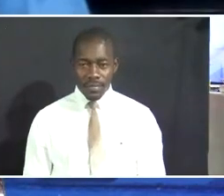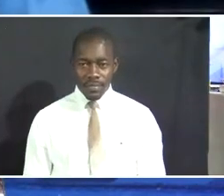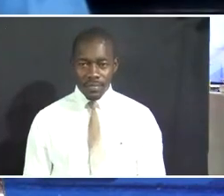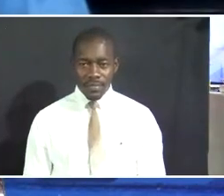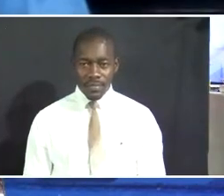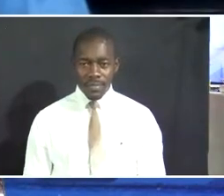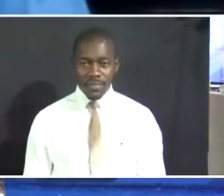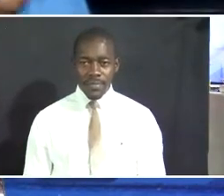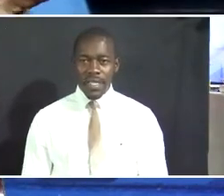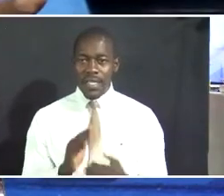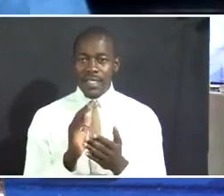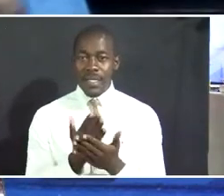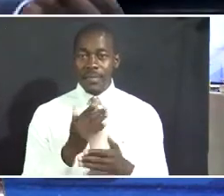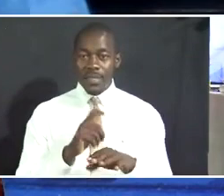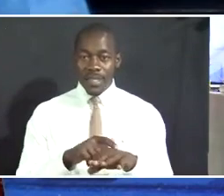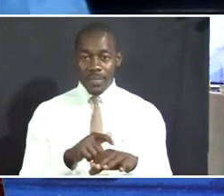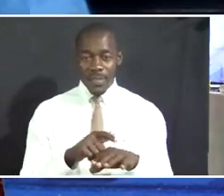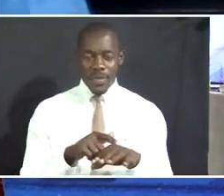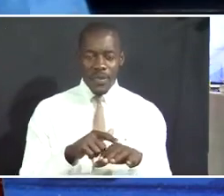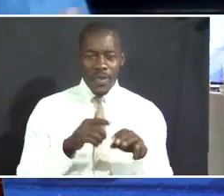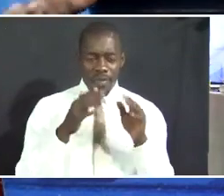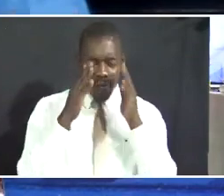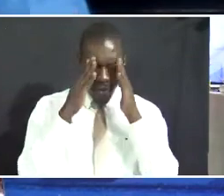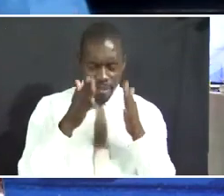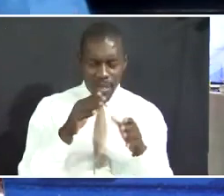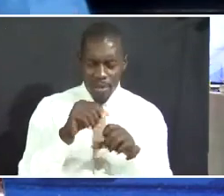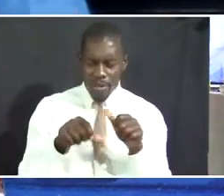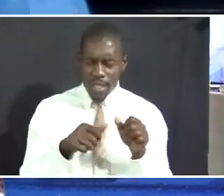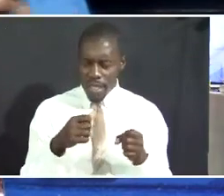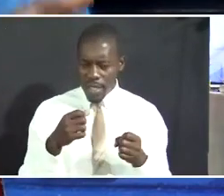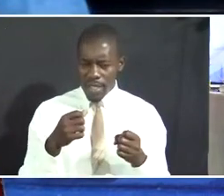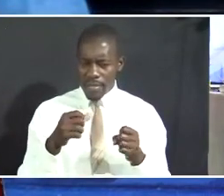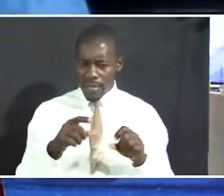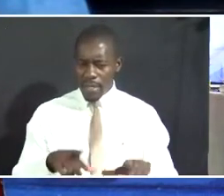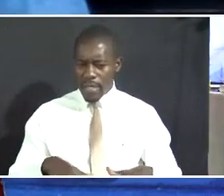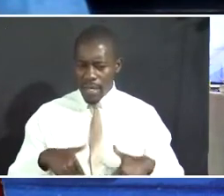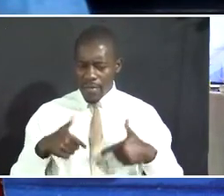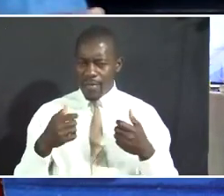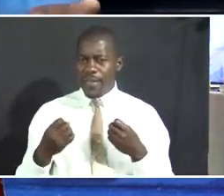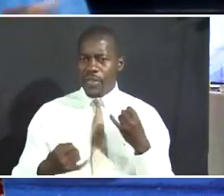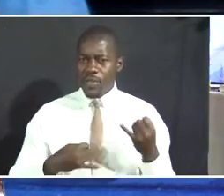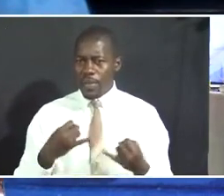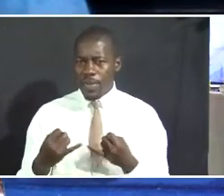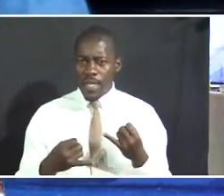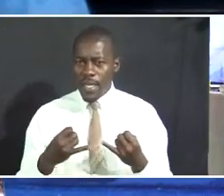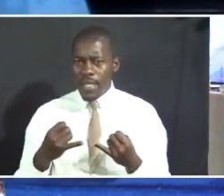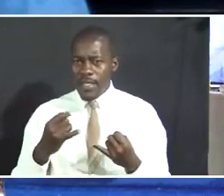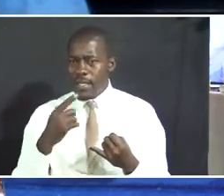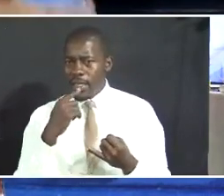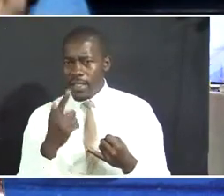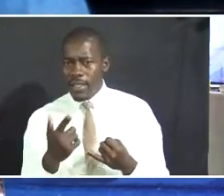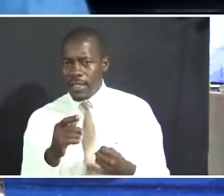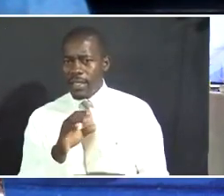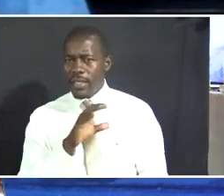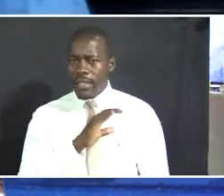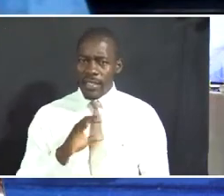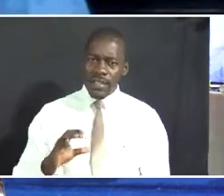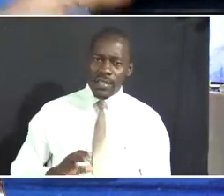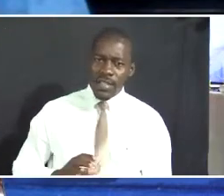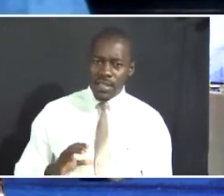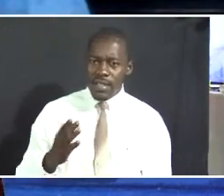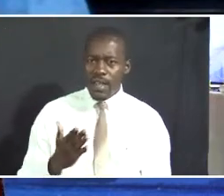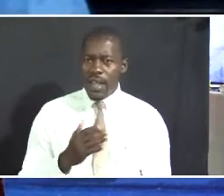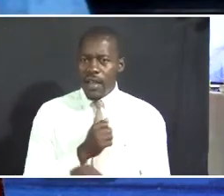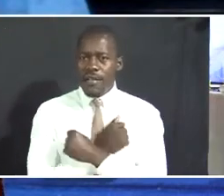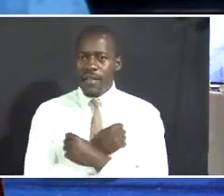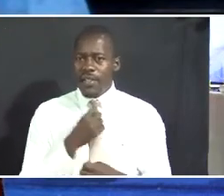sometimes we look at this issue of immorality and we are saying there's a lot of immorality within a Christian setting, but these are mostly people who